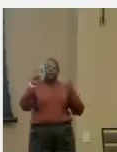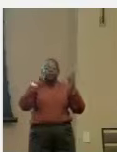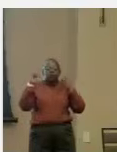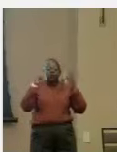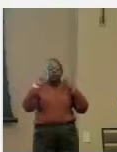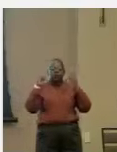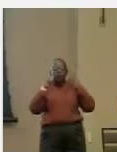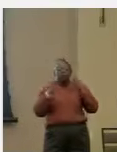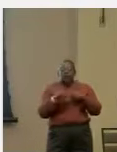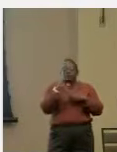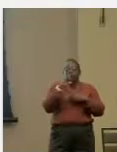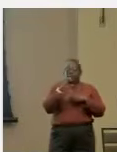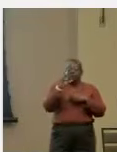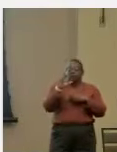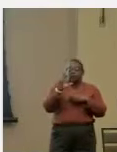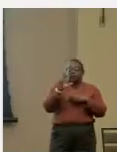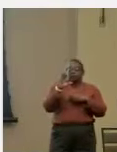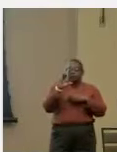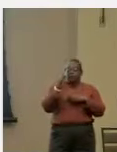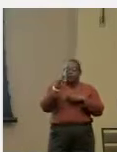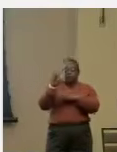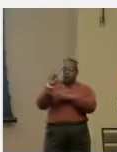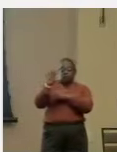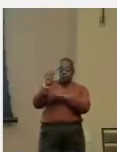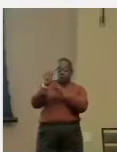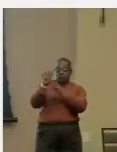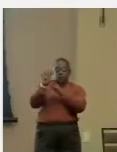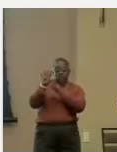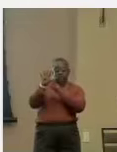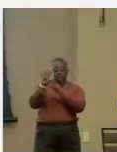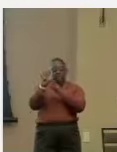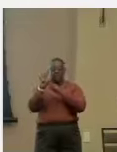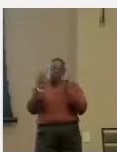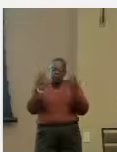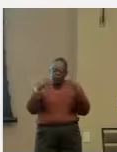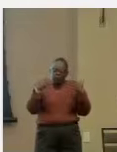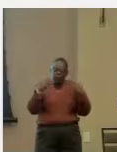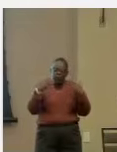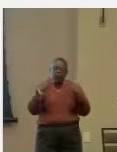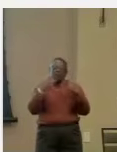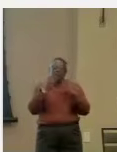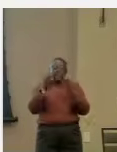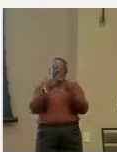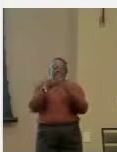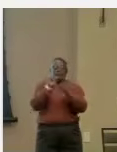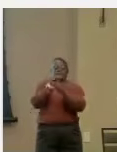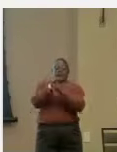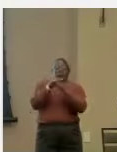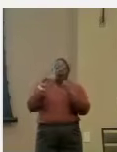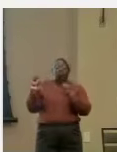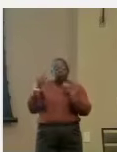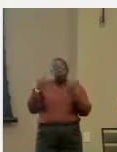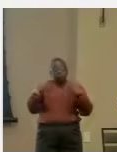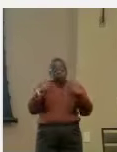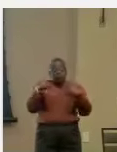a C3 and C4, but it's very misleading. Complement activation plays a very